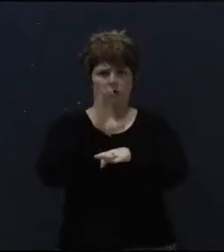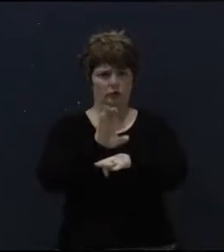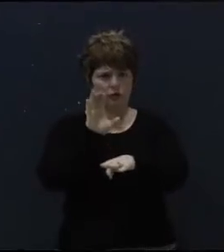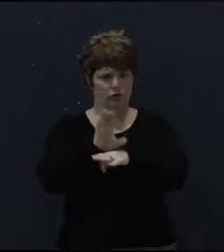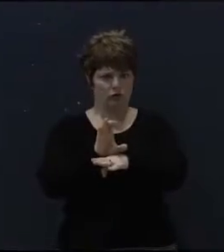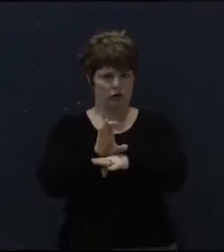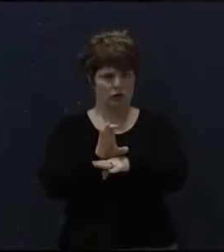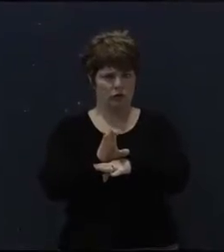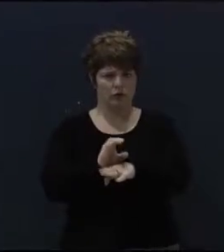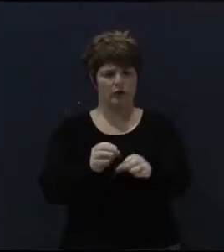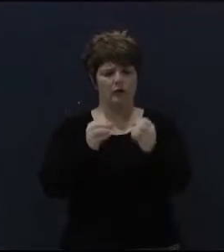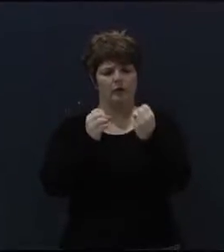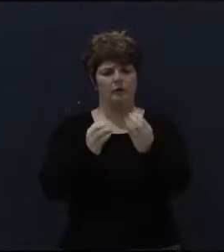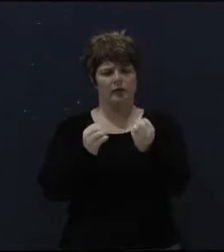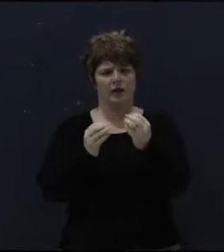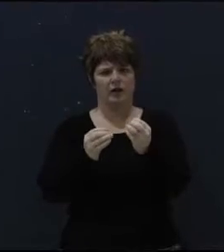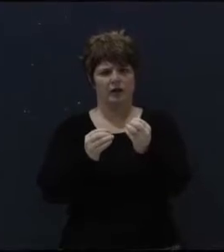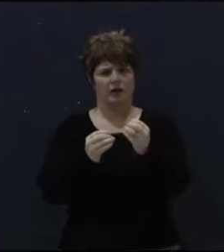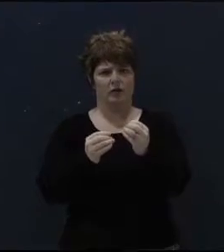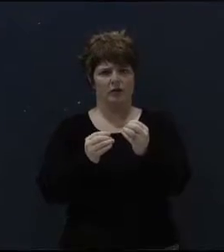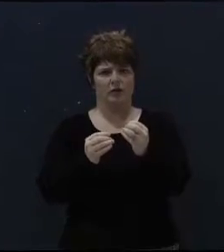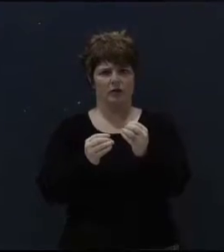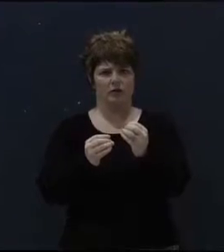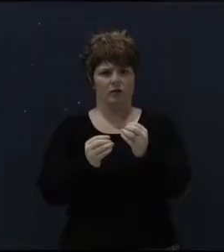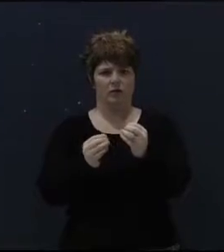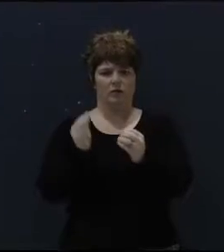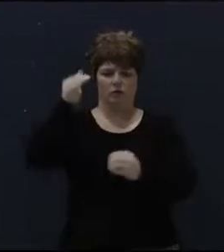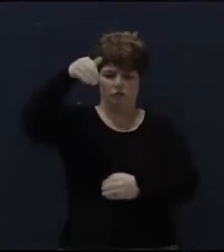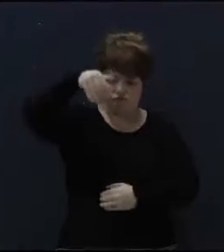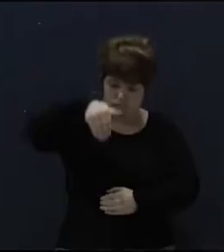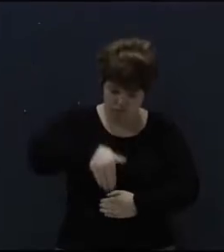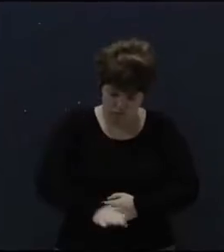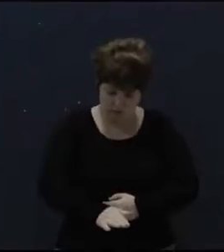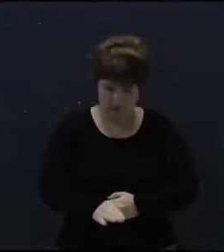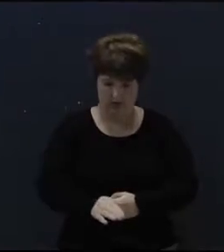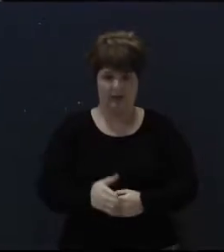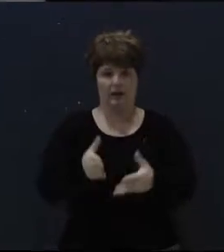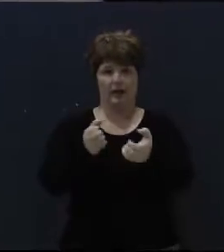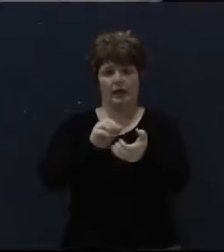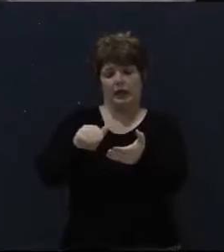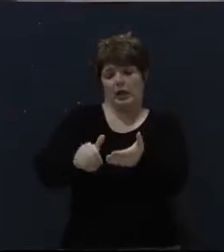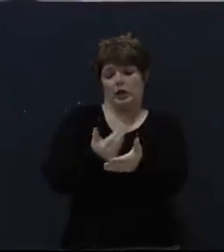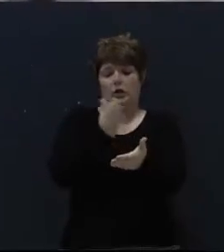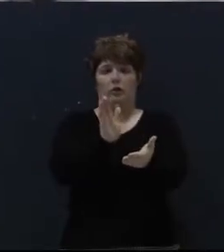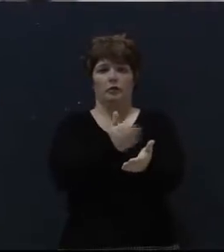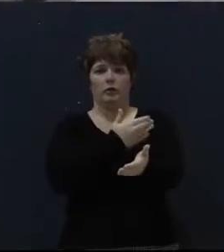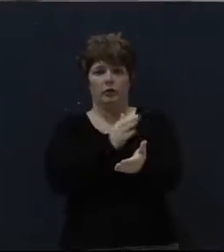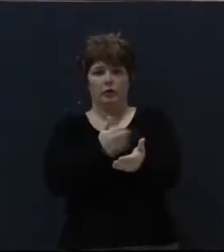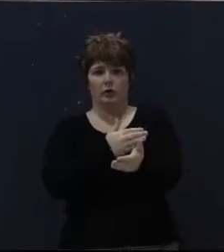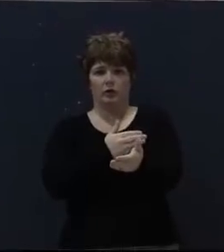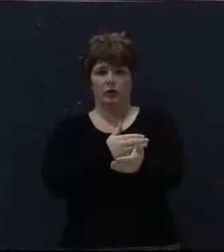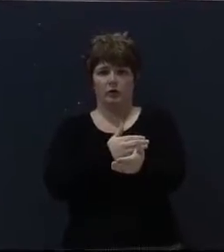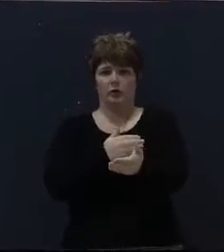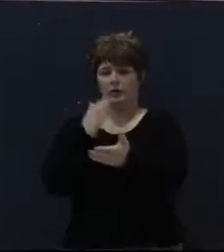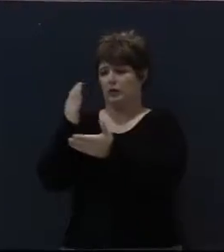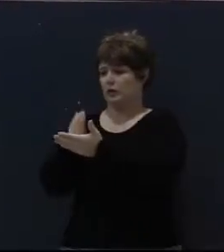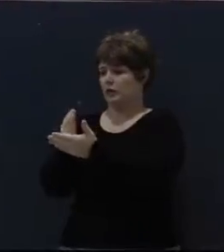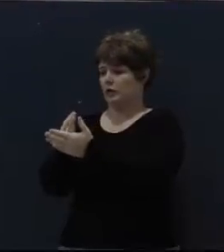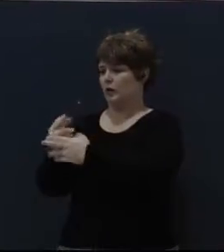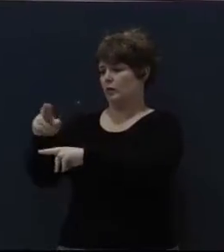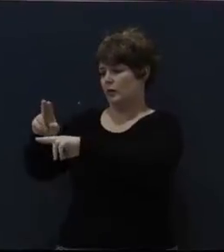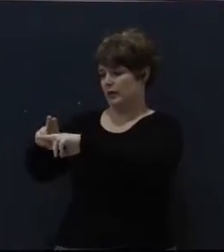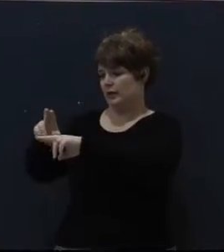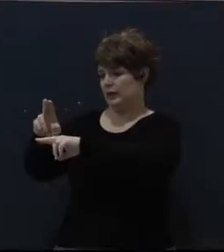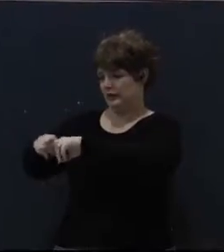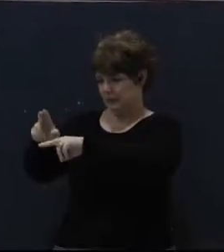there's many of them just going downhill. They get their little contemporary music and let's do away with seats up here and let's get